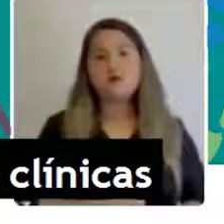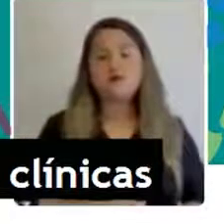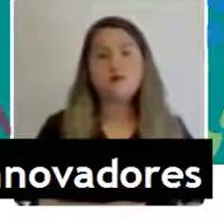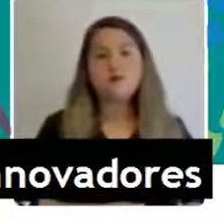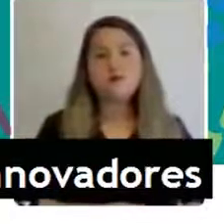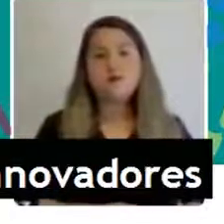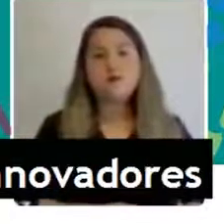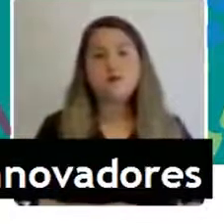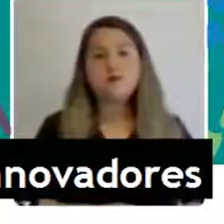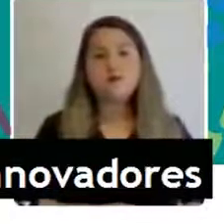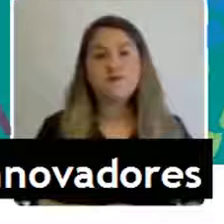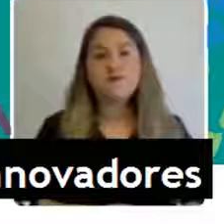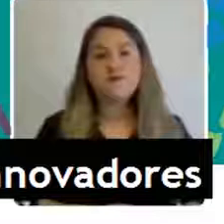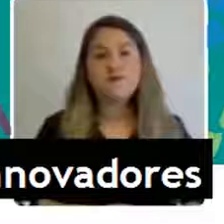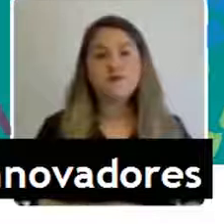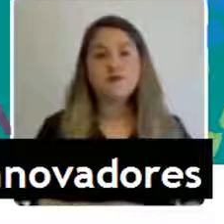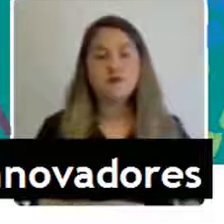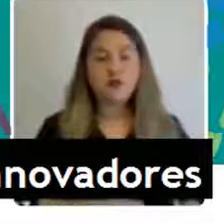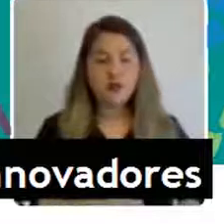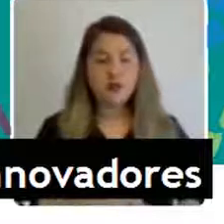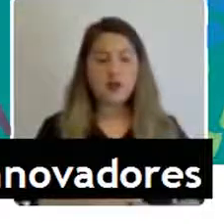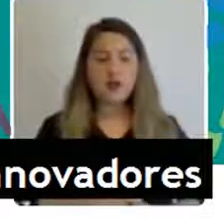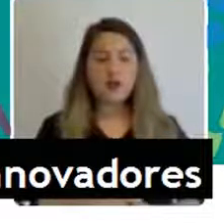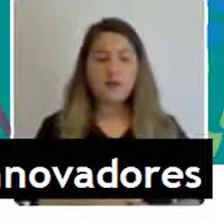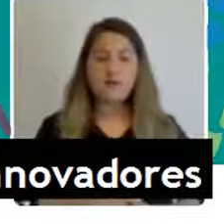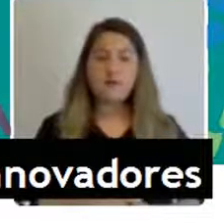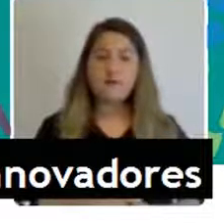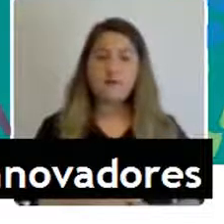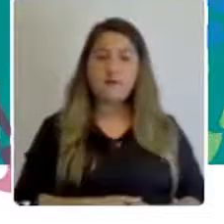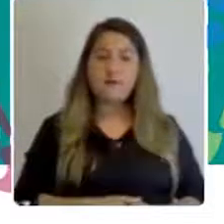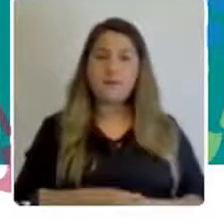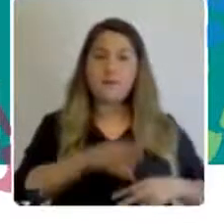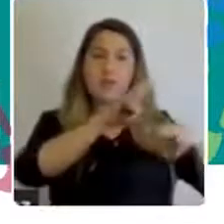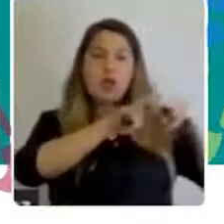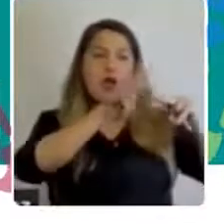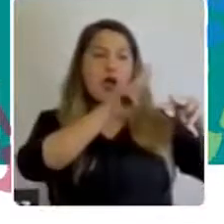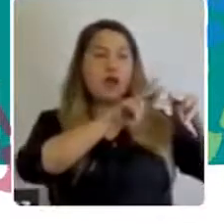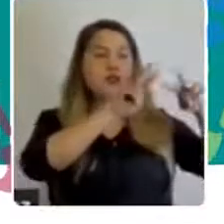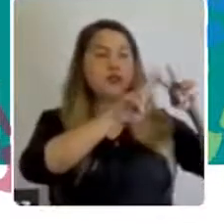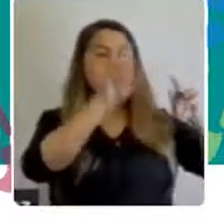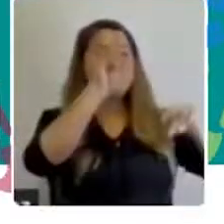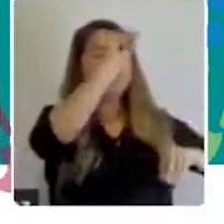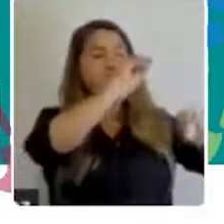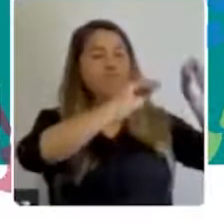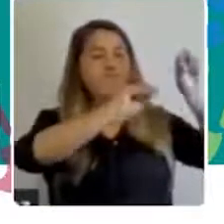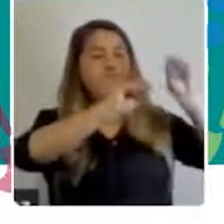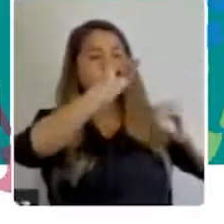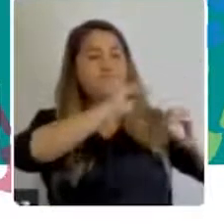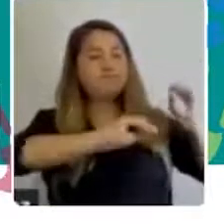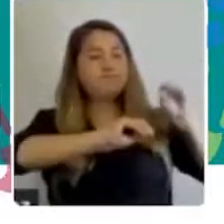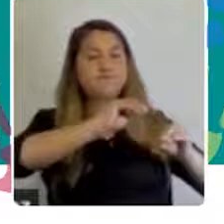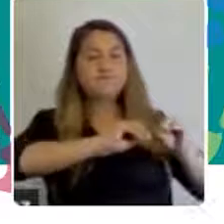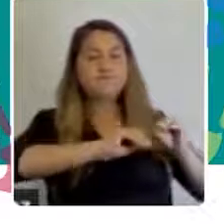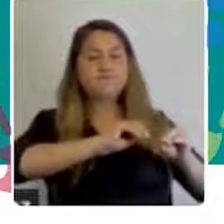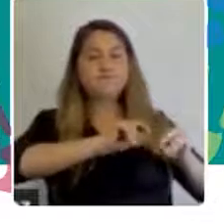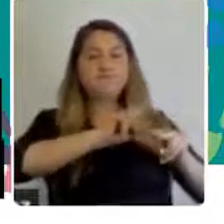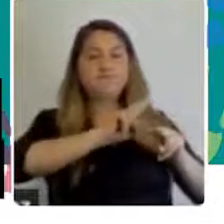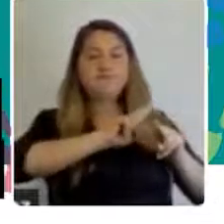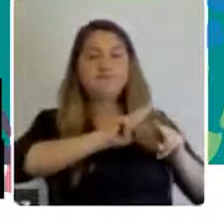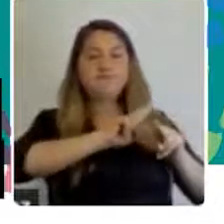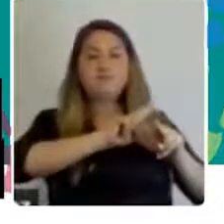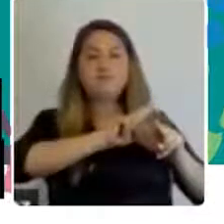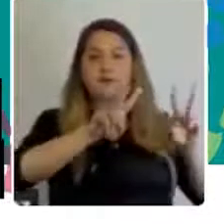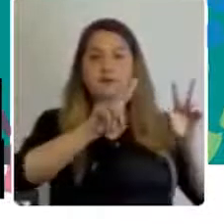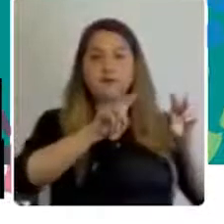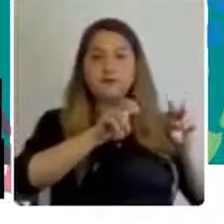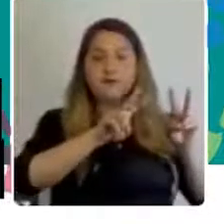guidelines, perform research and innovation knowledge, and also generating and sharing evidence,